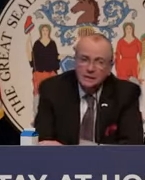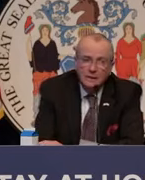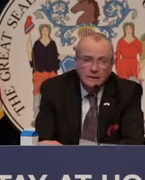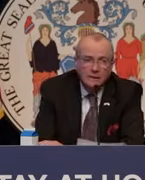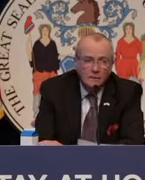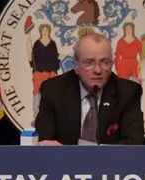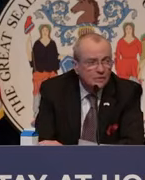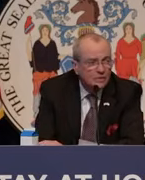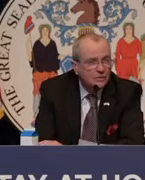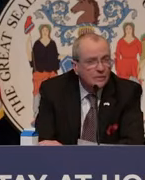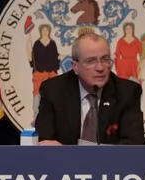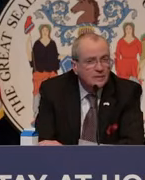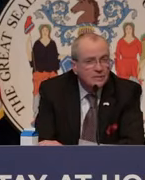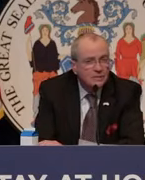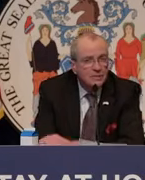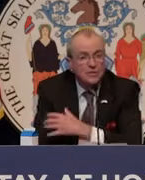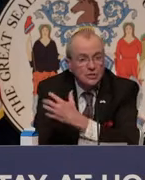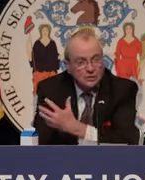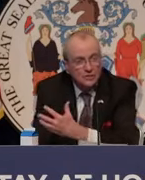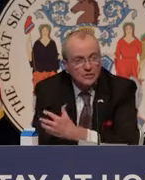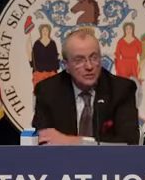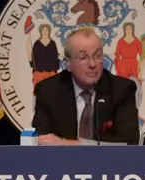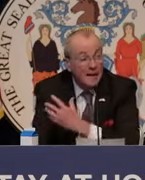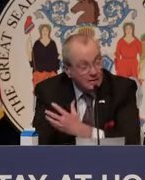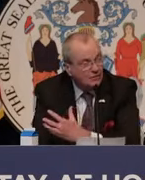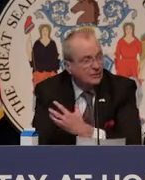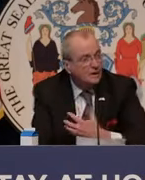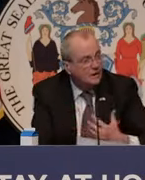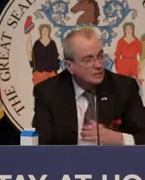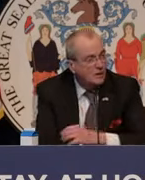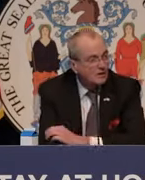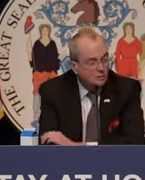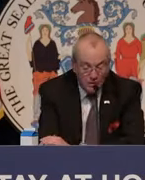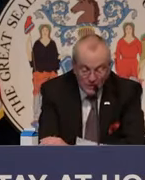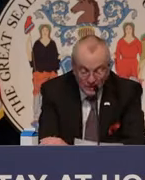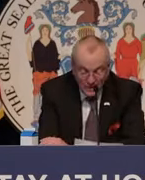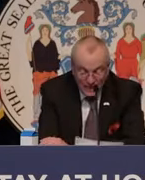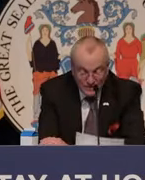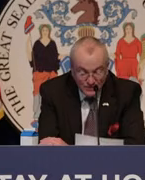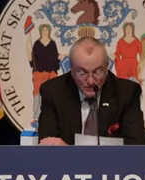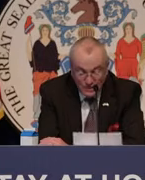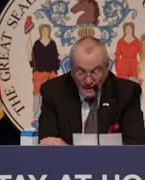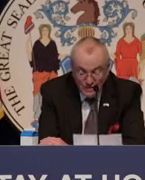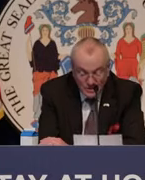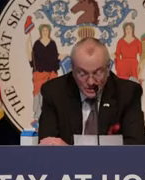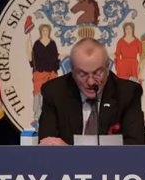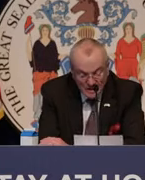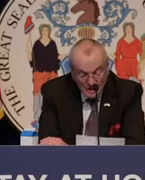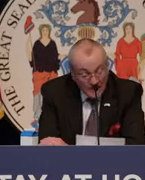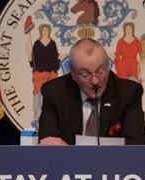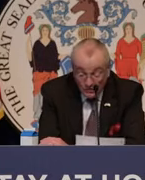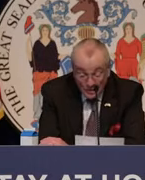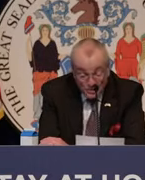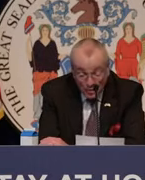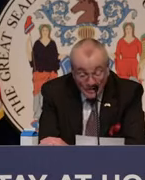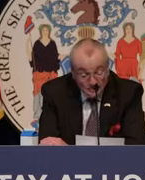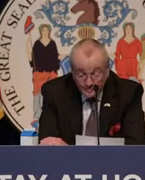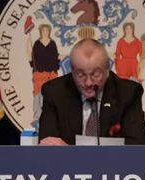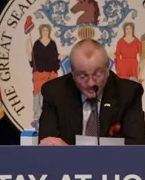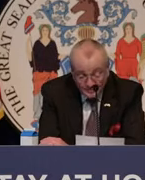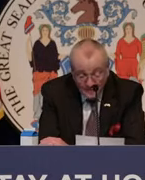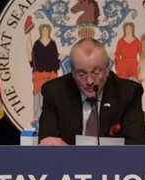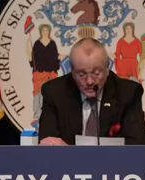history, recent history, in terms of the surges and the panics, as well as where we have some food challenges. I also this